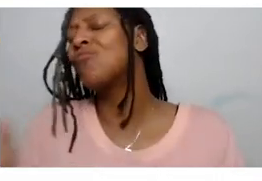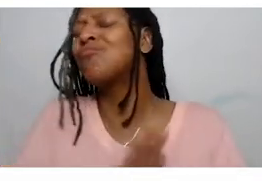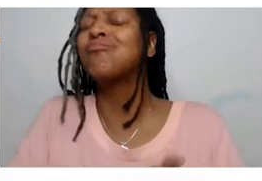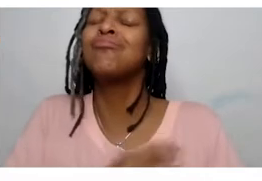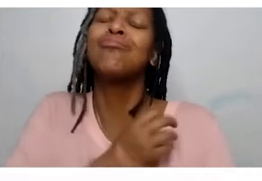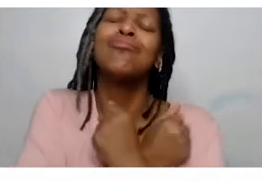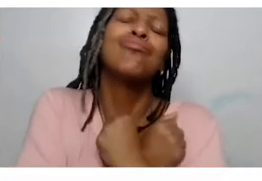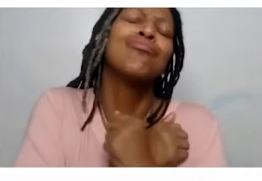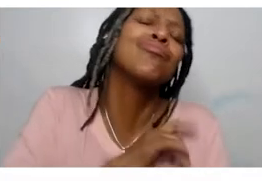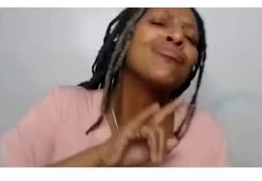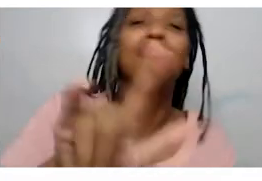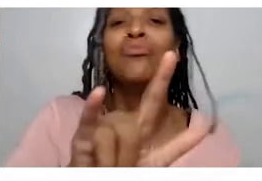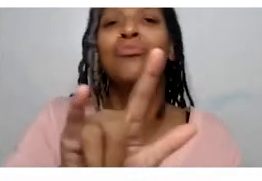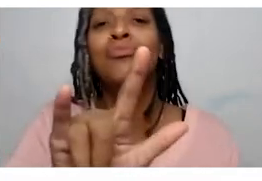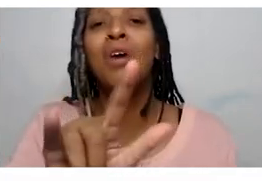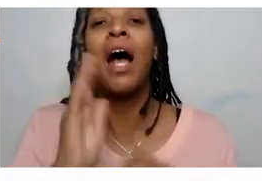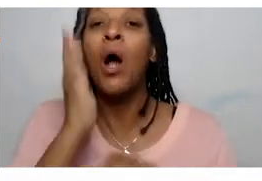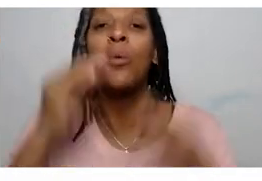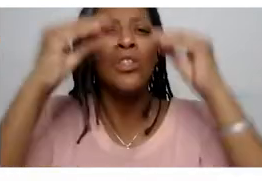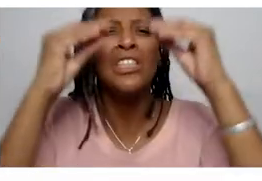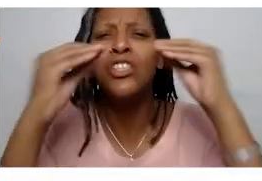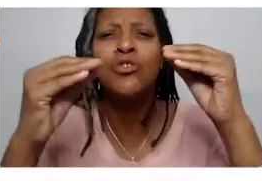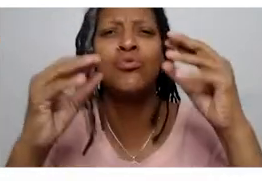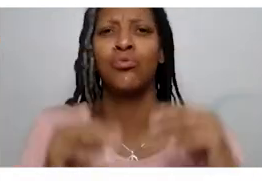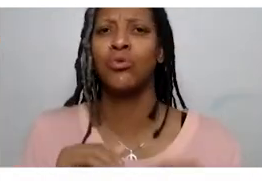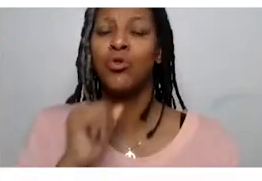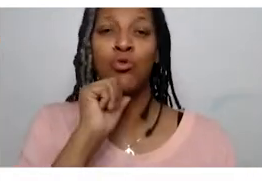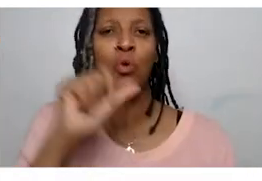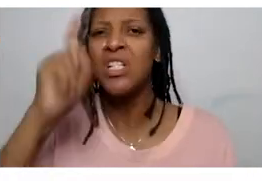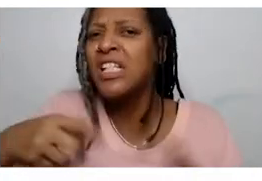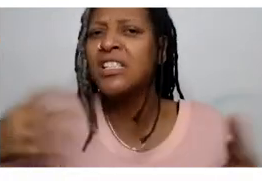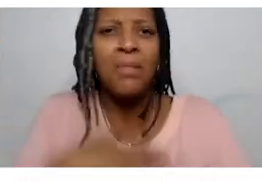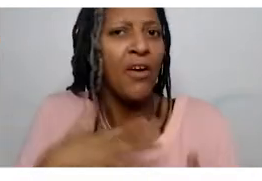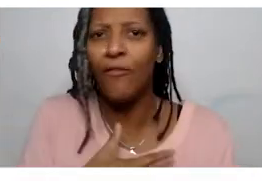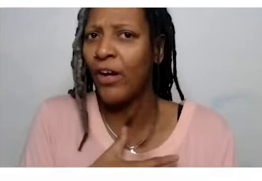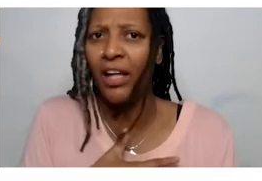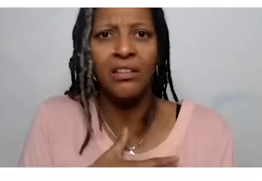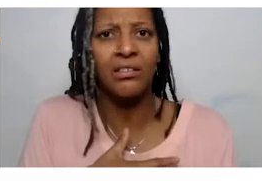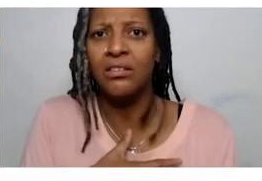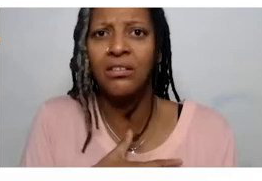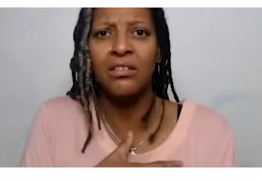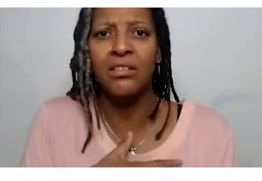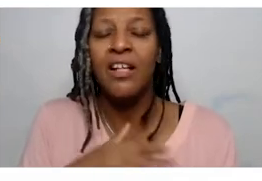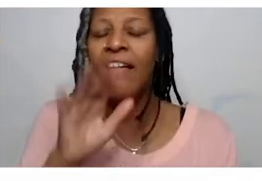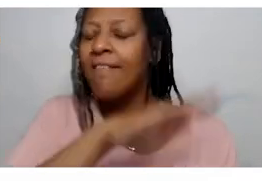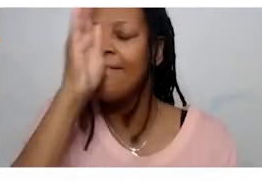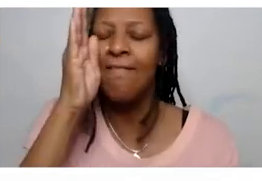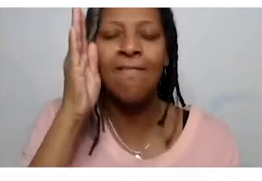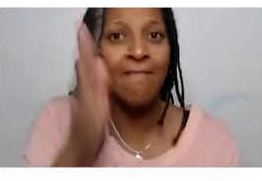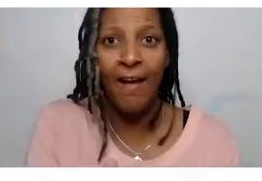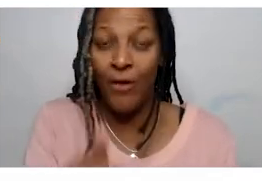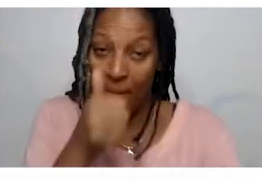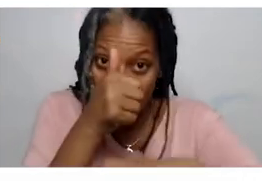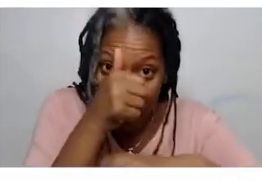this life. You don't have anything to be afraid of. We'll get through this, and don't you ever, ever, ever blame